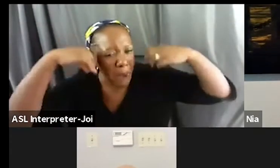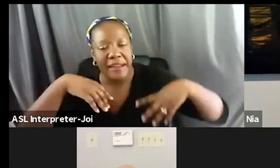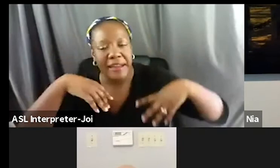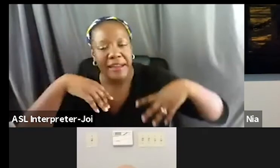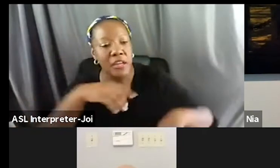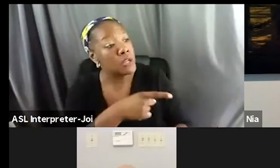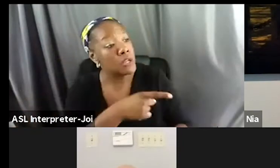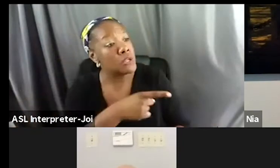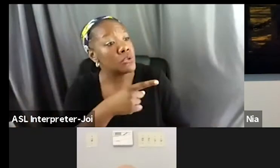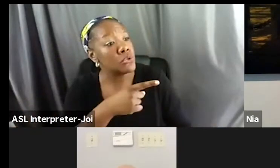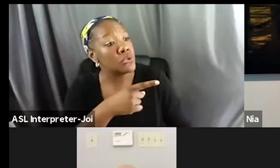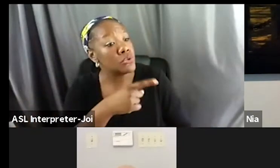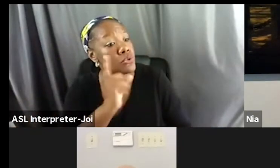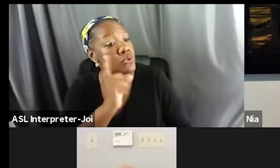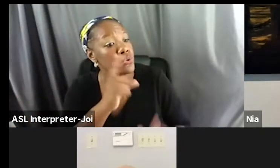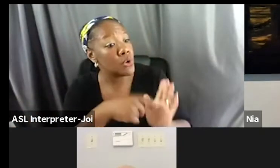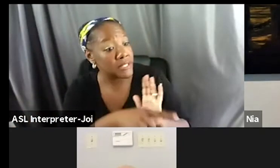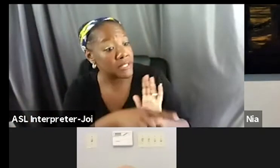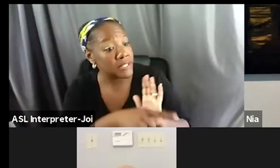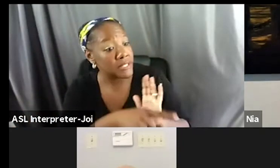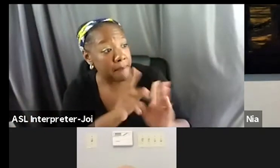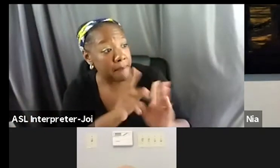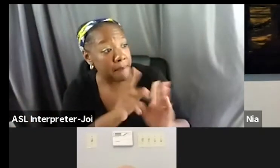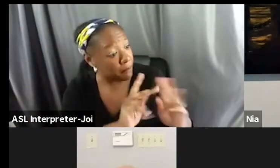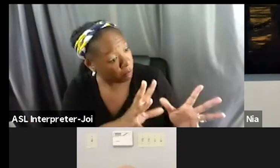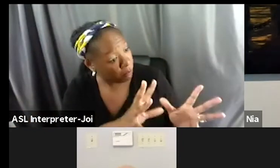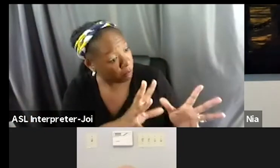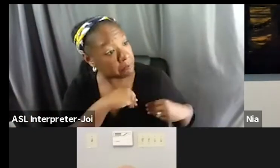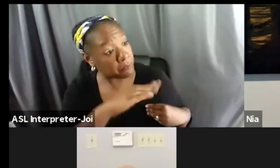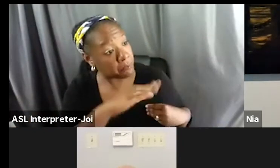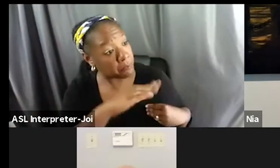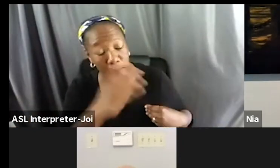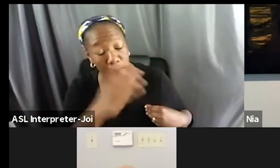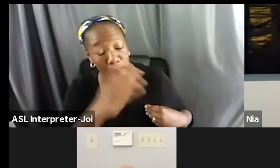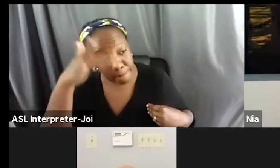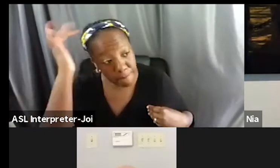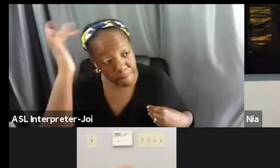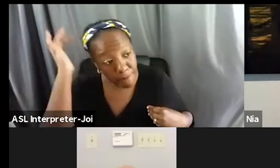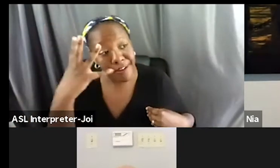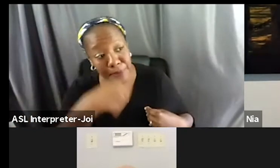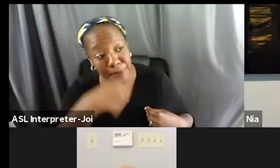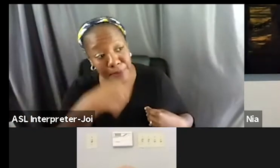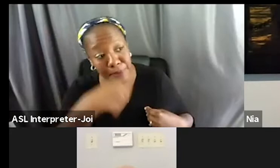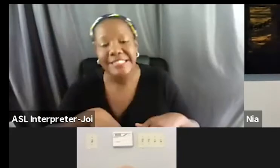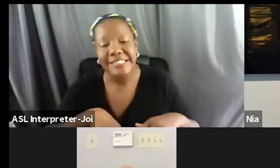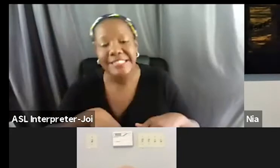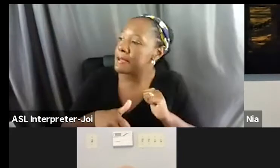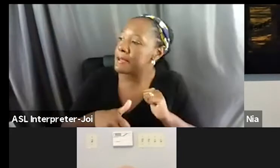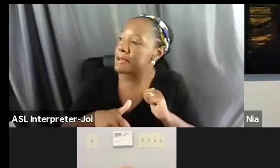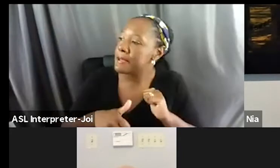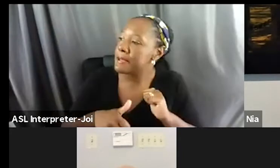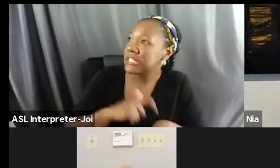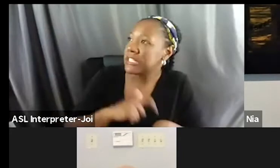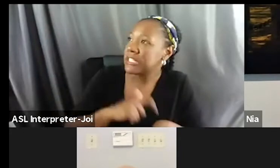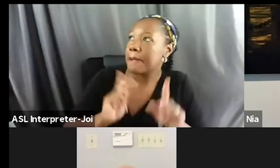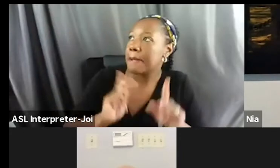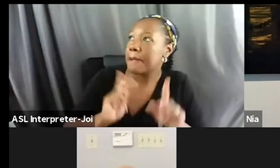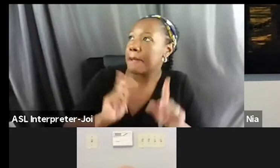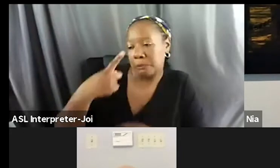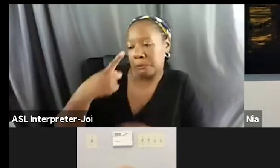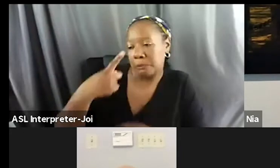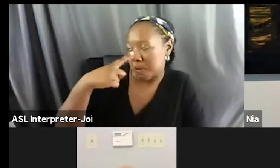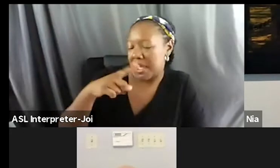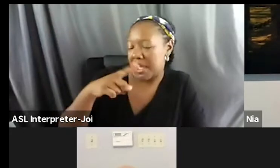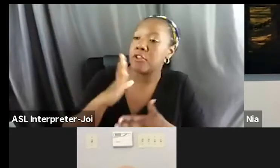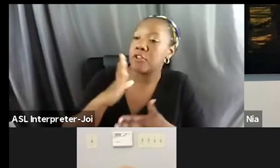find that everyone embraces your bald and beautifulness? Most of the time people don't mind, but there are some